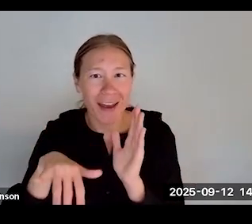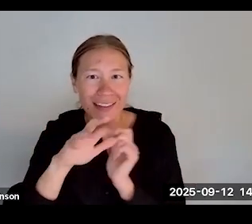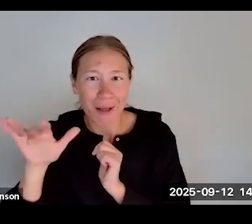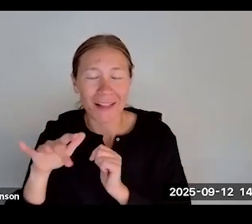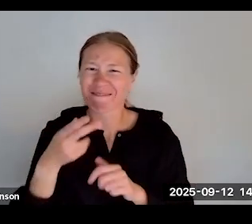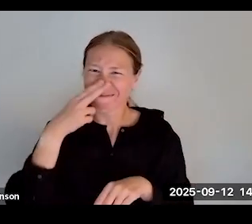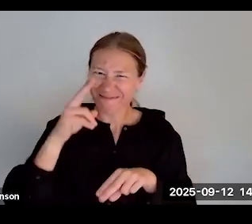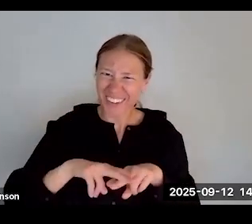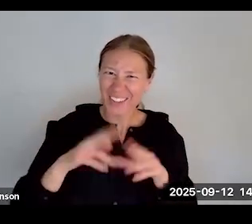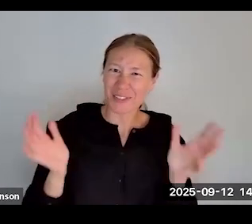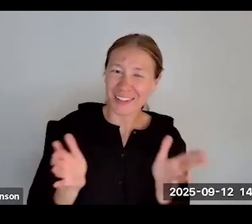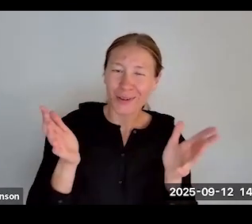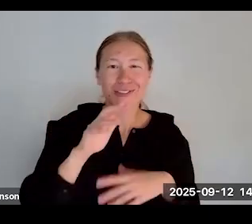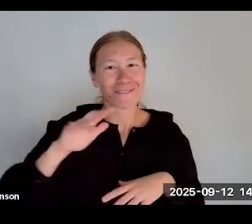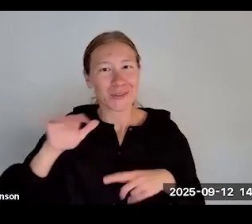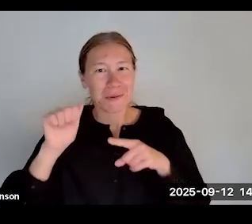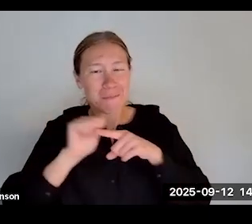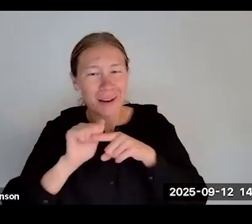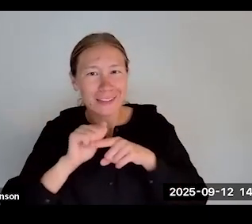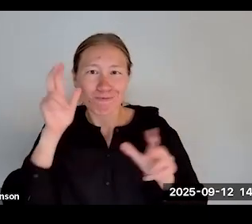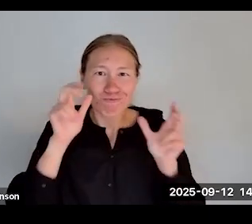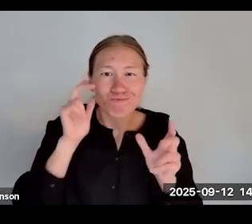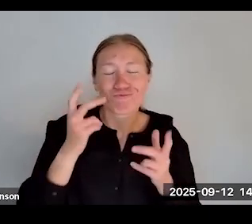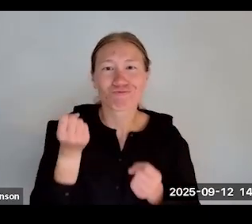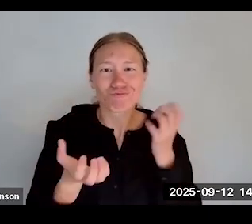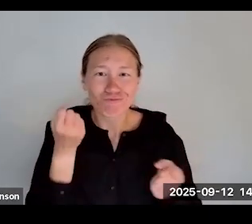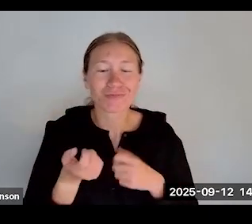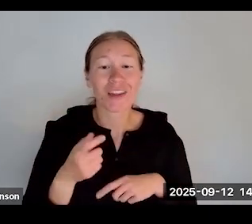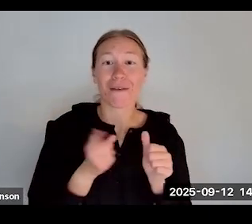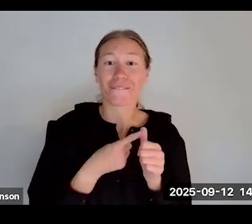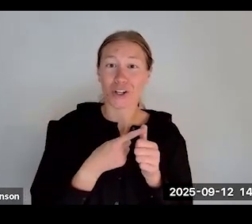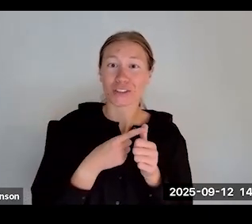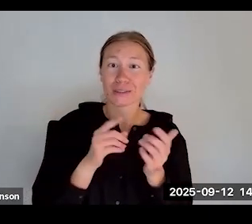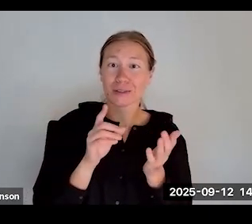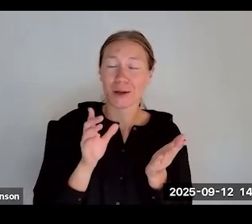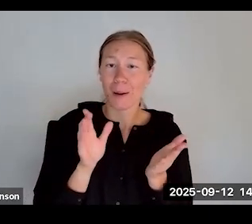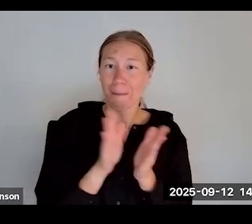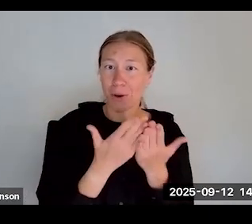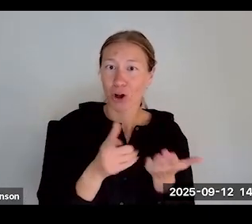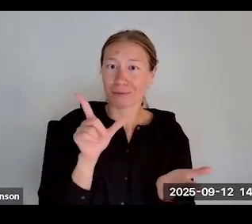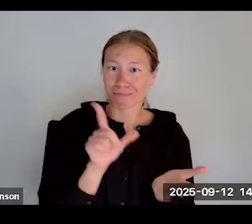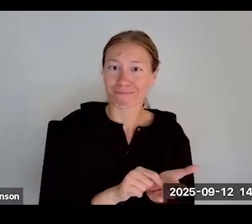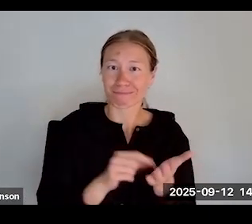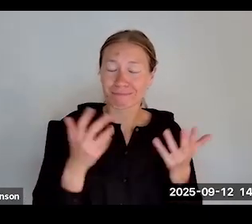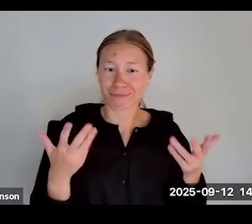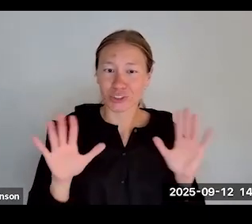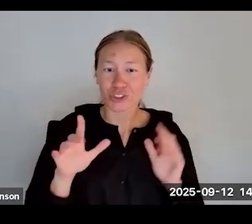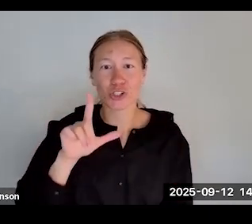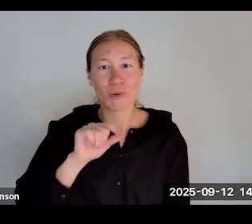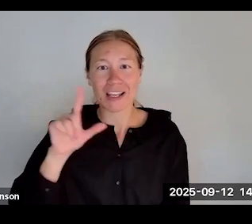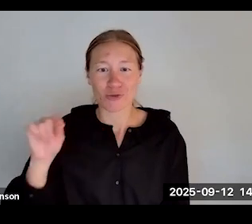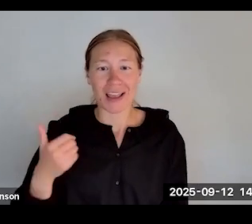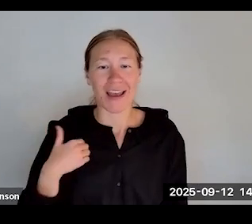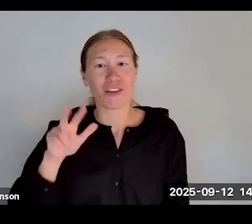encouraging fingerspelling practice. The first book in this series was published in 2020, and it has a